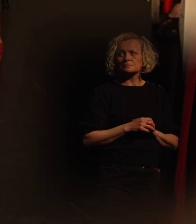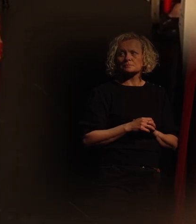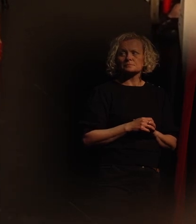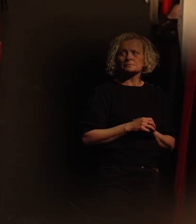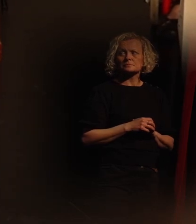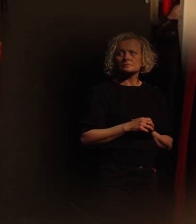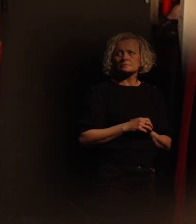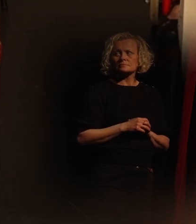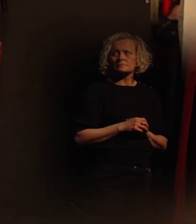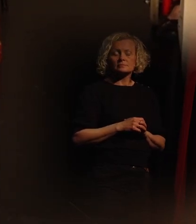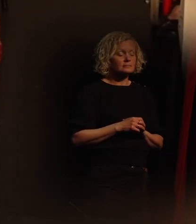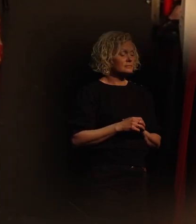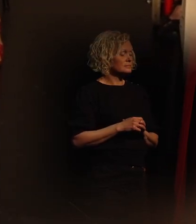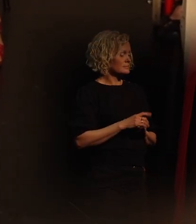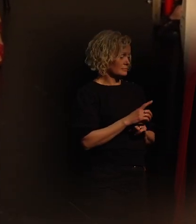We'll keep him safe.